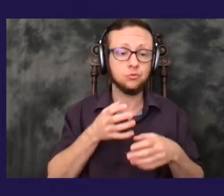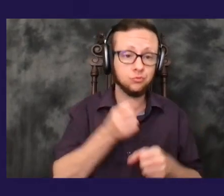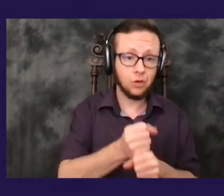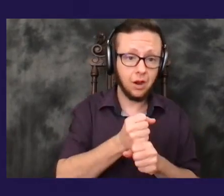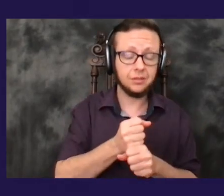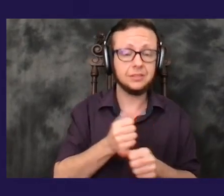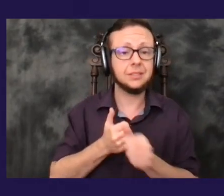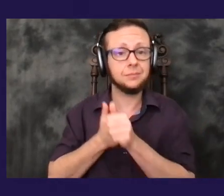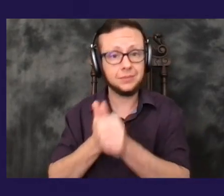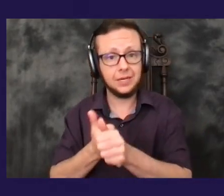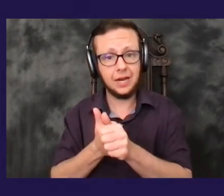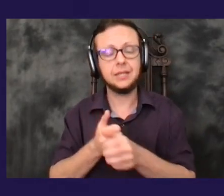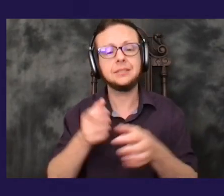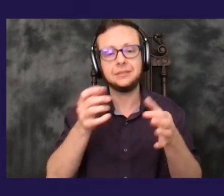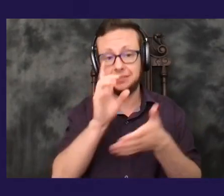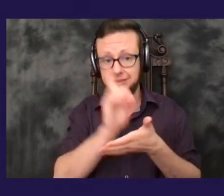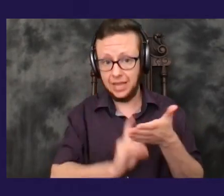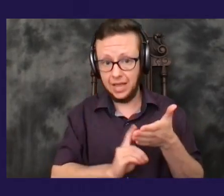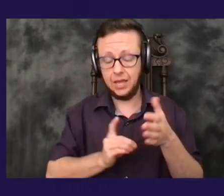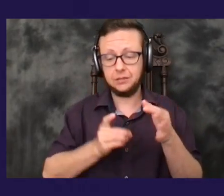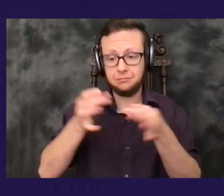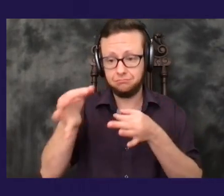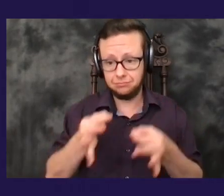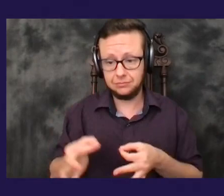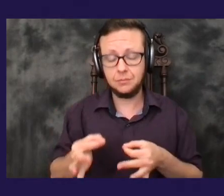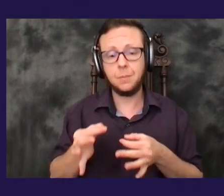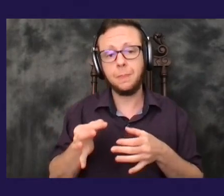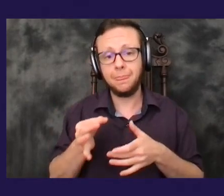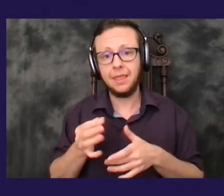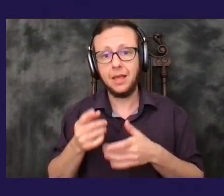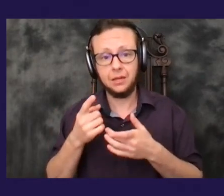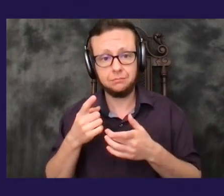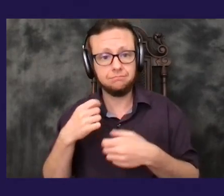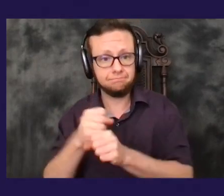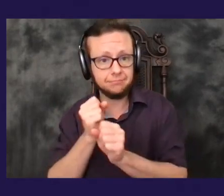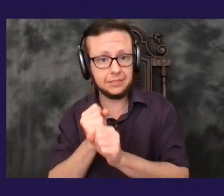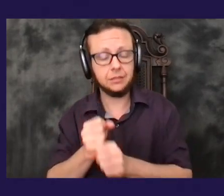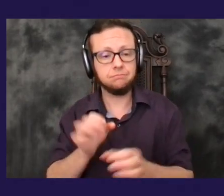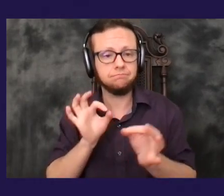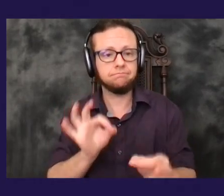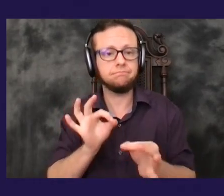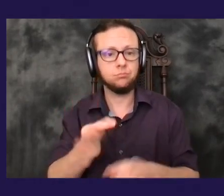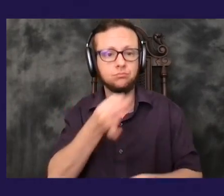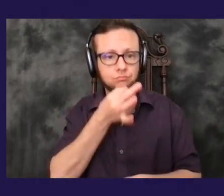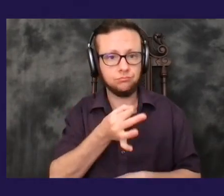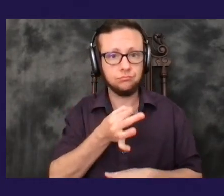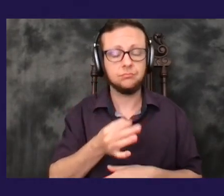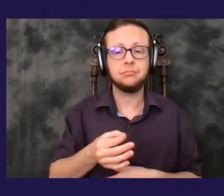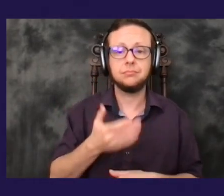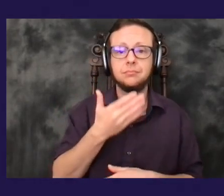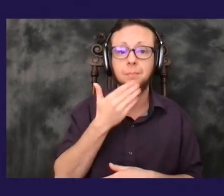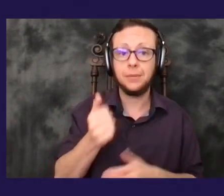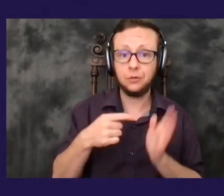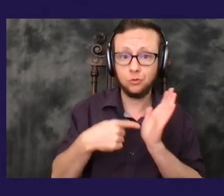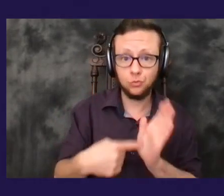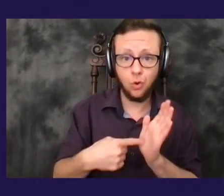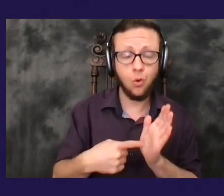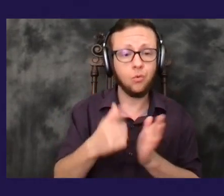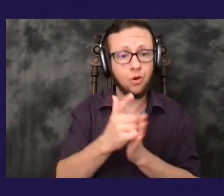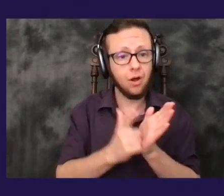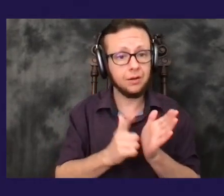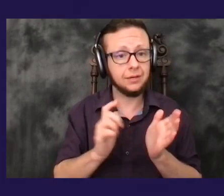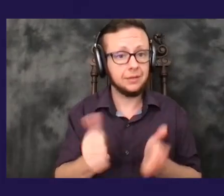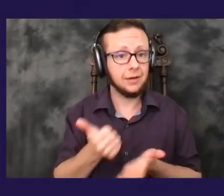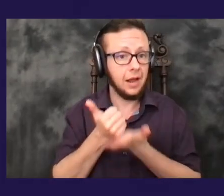it competently. And is there a better way to build trust with the public than to show that we can use law effectively to solve major social